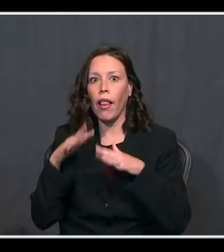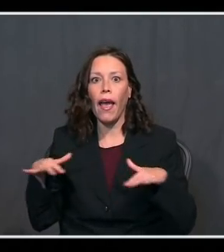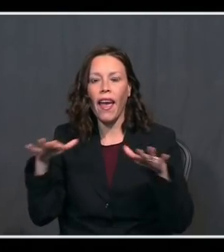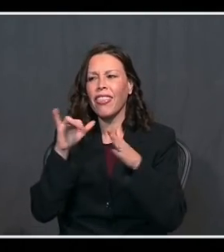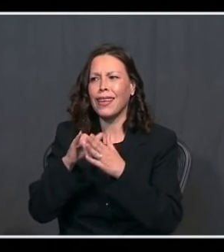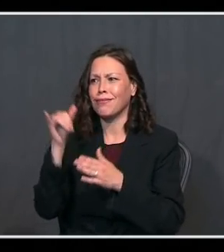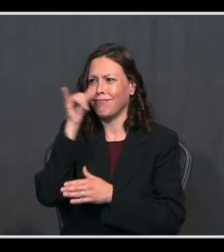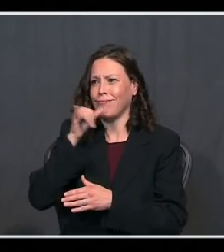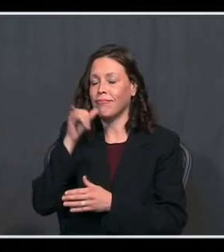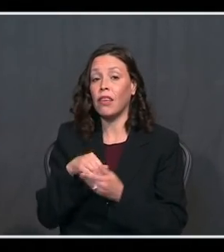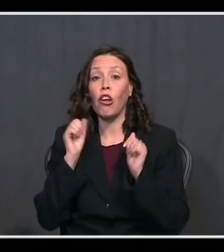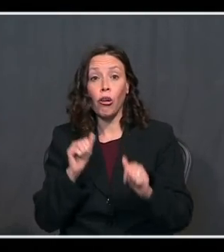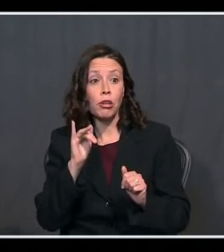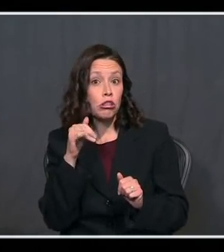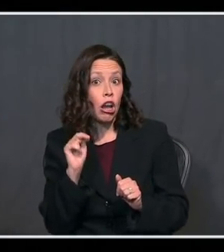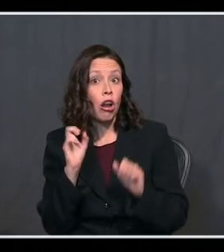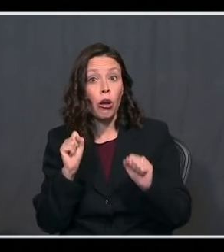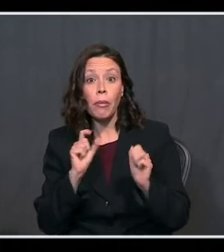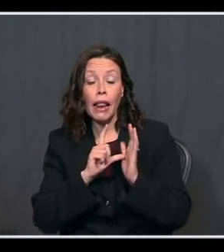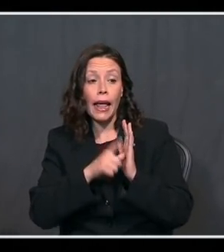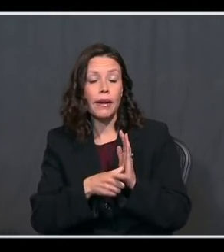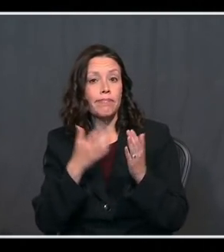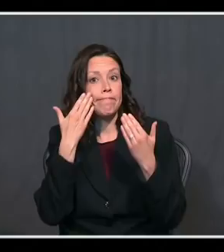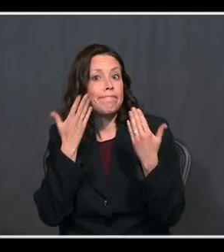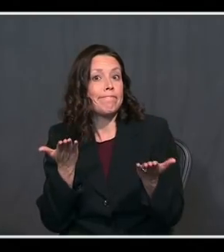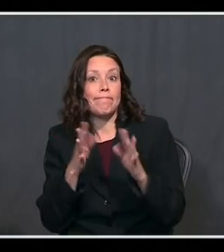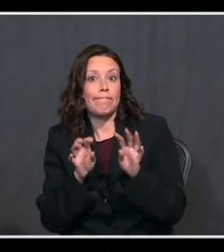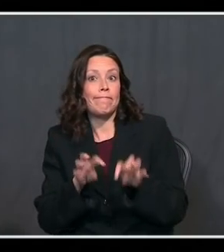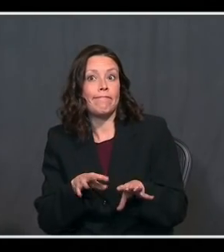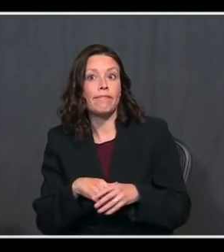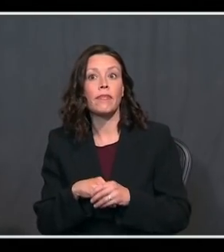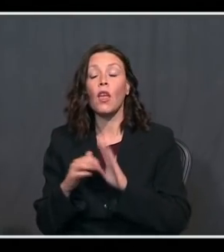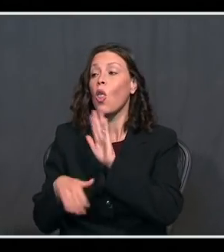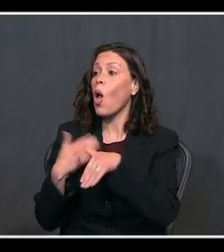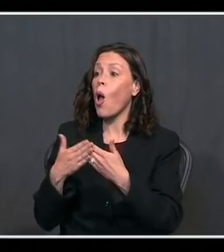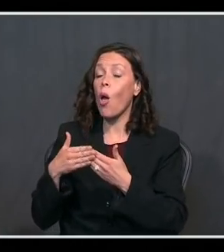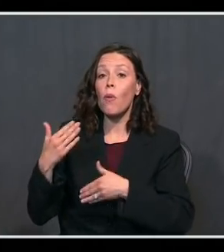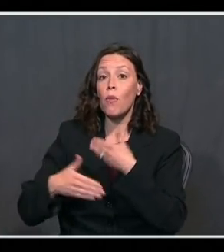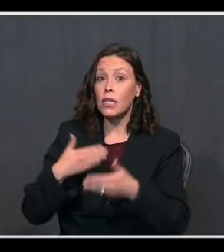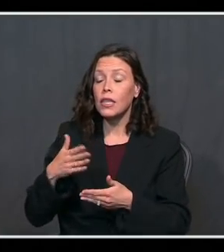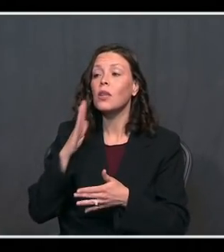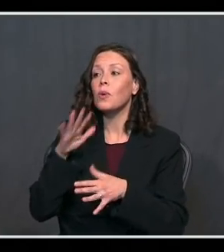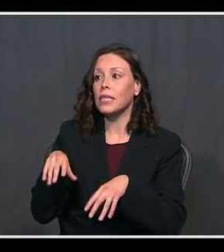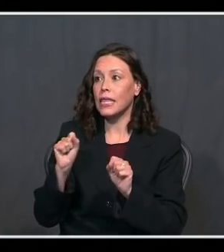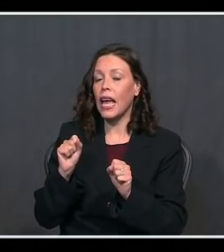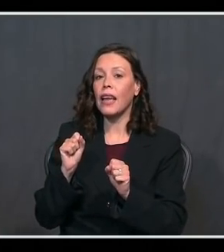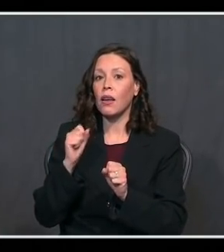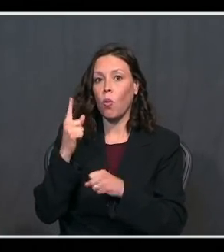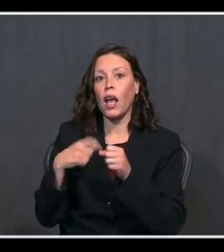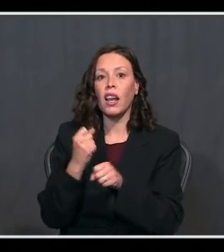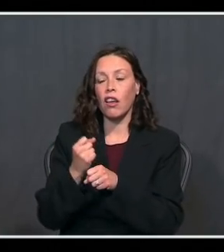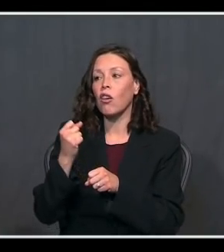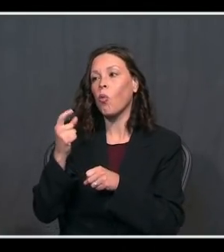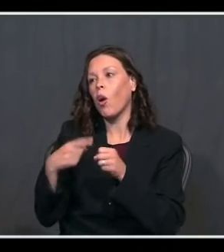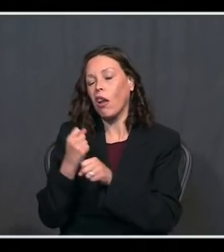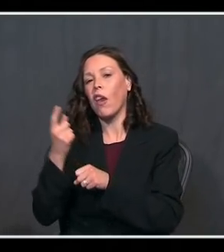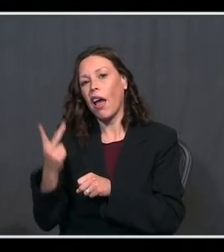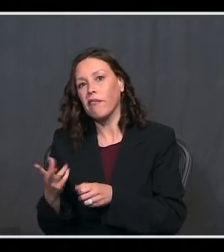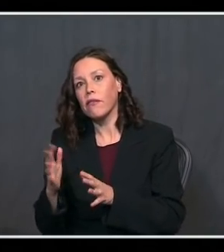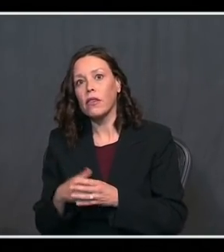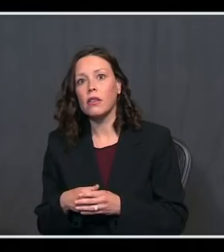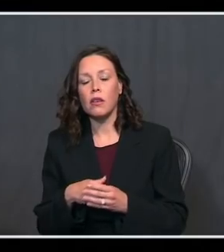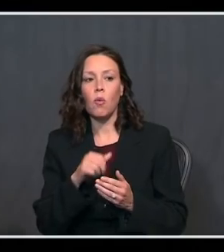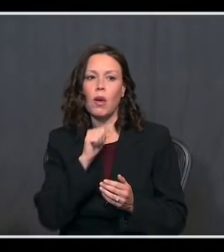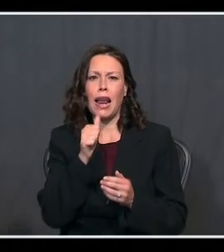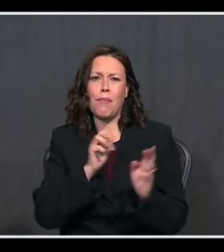preposterous. Could be January, could be later. We don't know. So the whole process is going to take a year, a year and a half at least. They're certainly